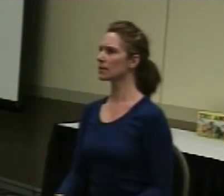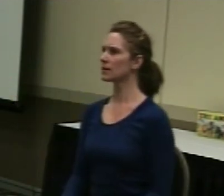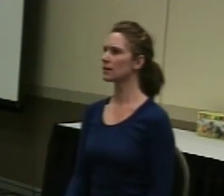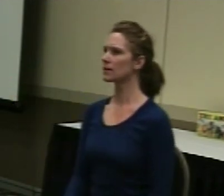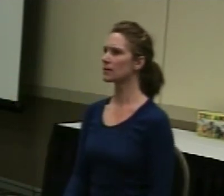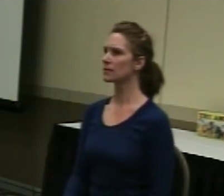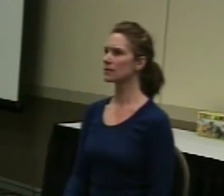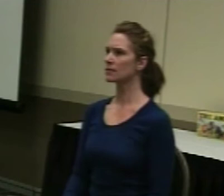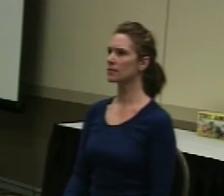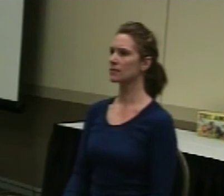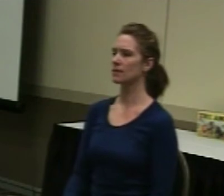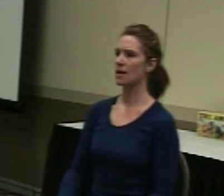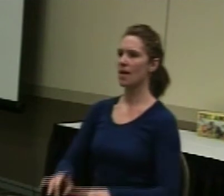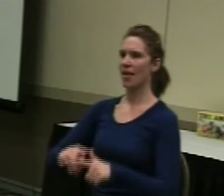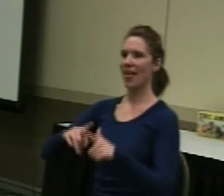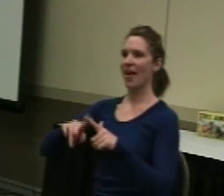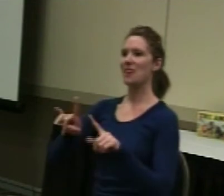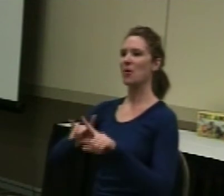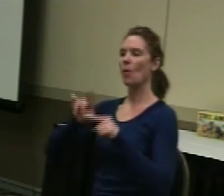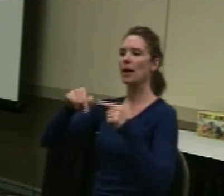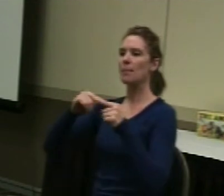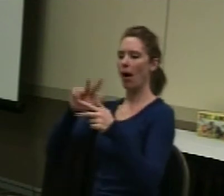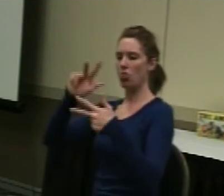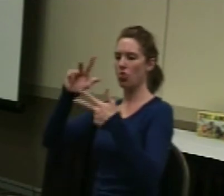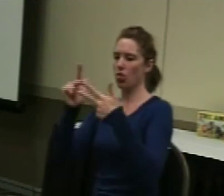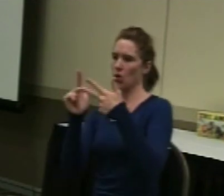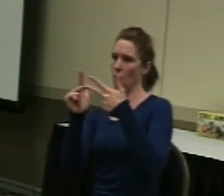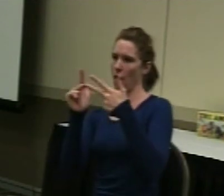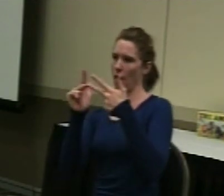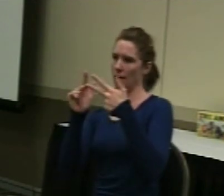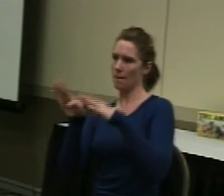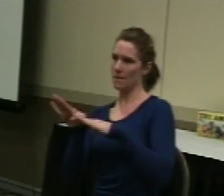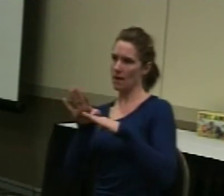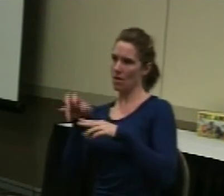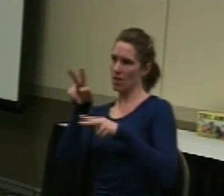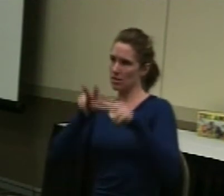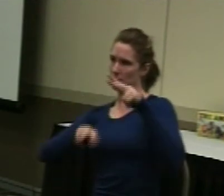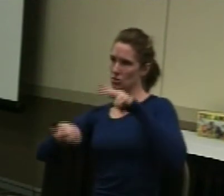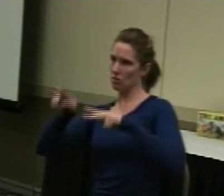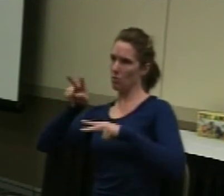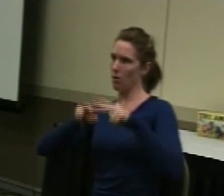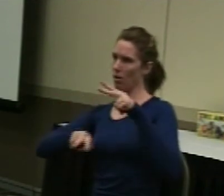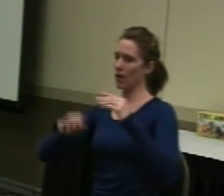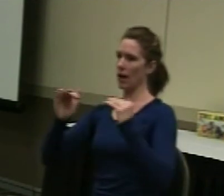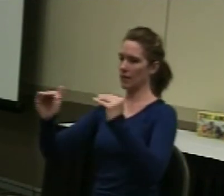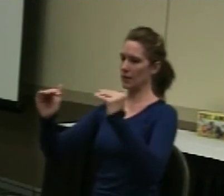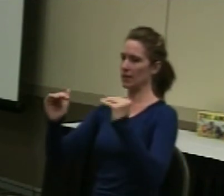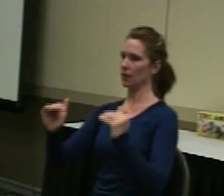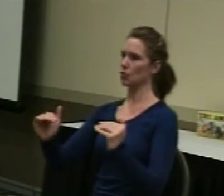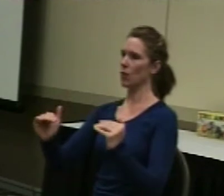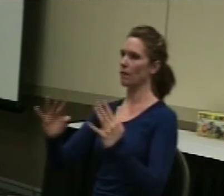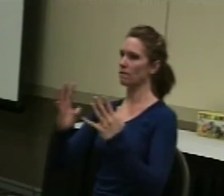the third one? Behavior is observable. And the next one